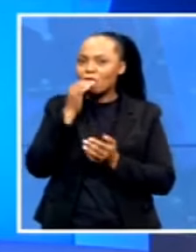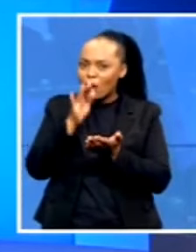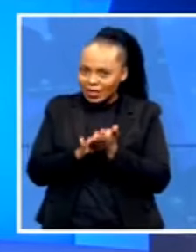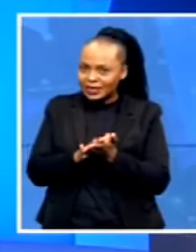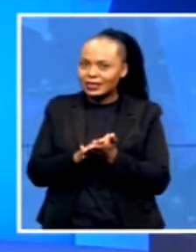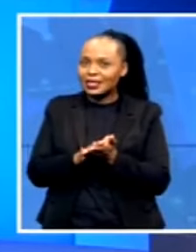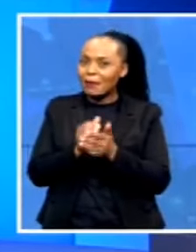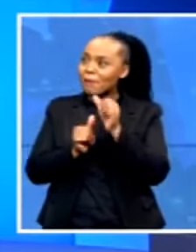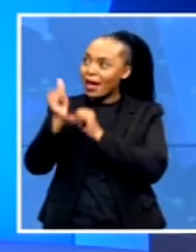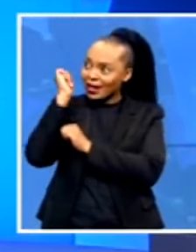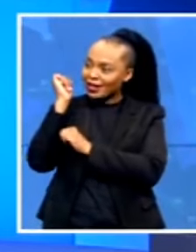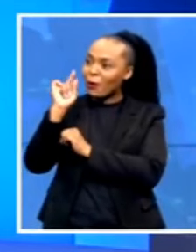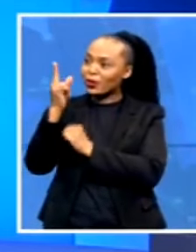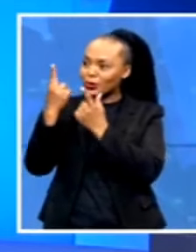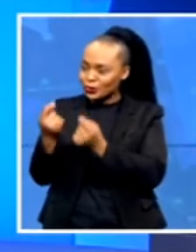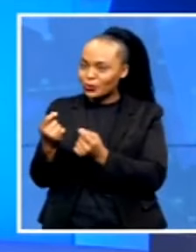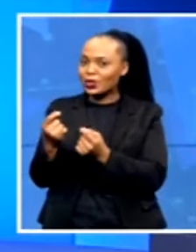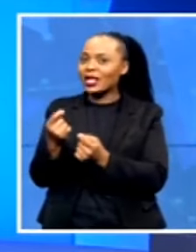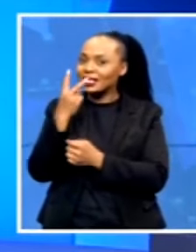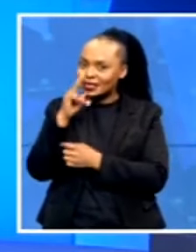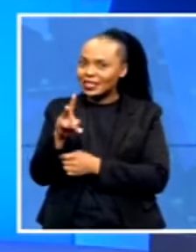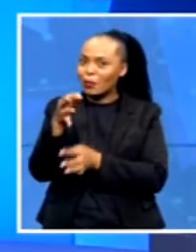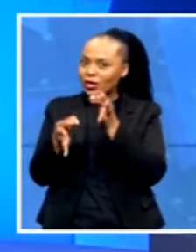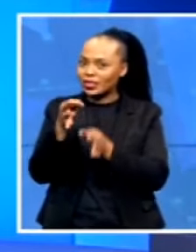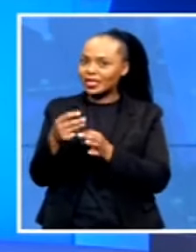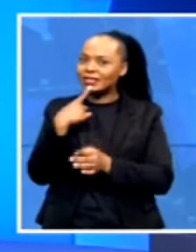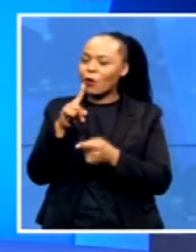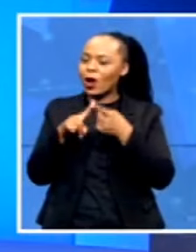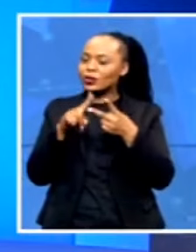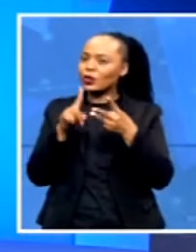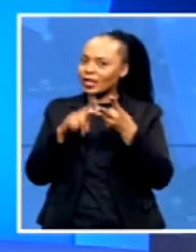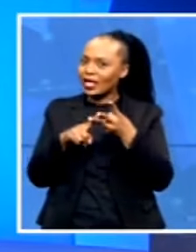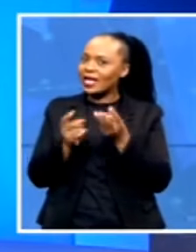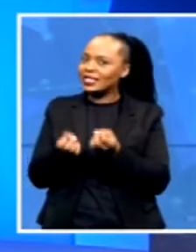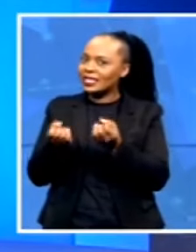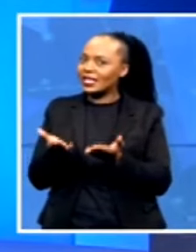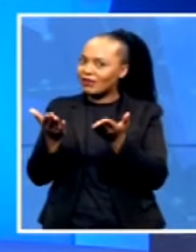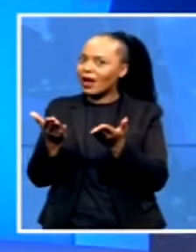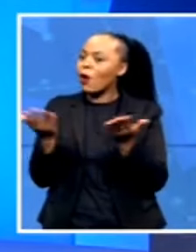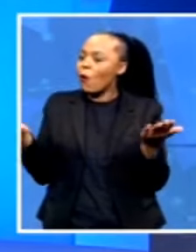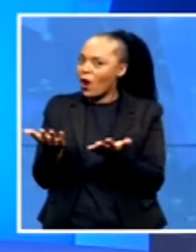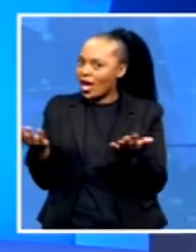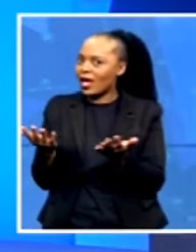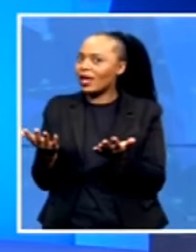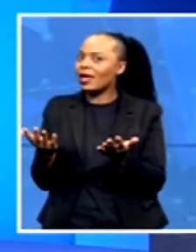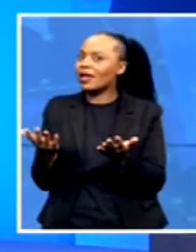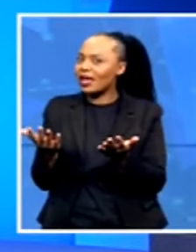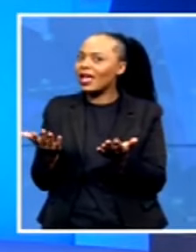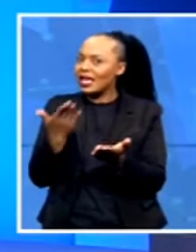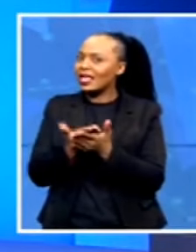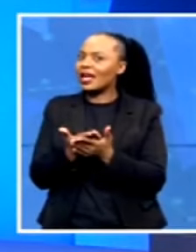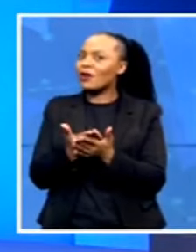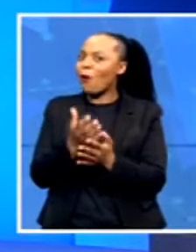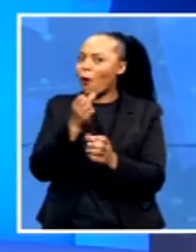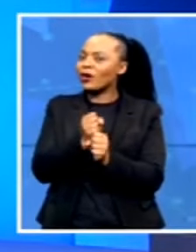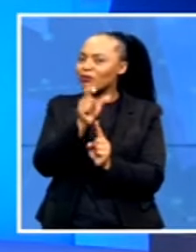the politician said 1, 2, 3, they're going to deliver. Where is it? Let's give you an assessment, isn't it? It's helpful in that regard. It's very helpful in